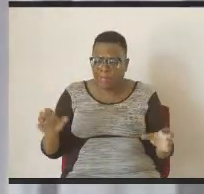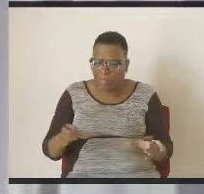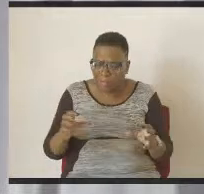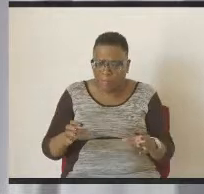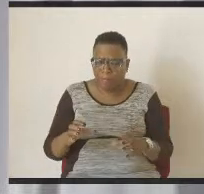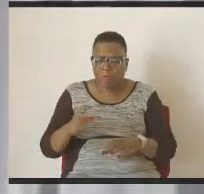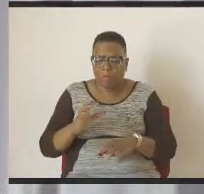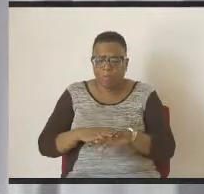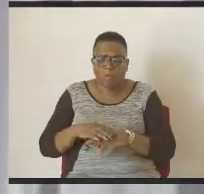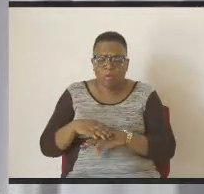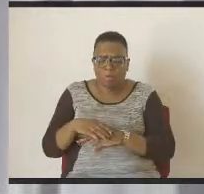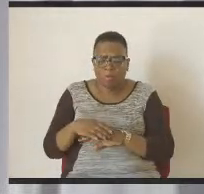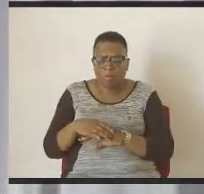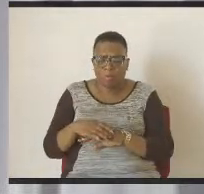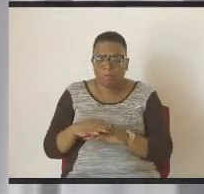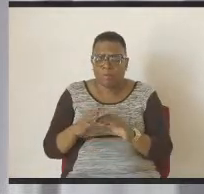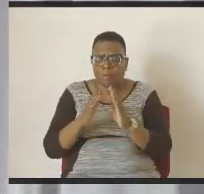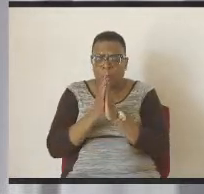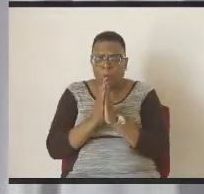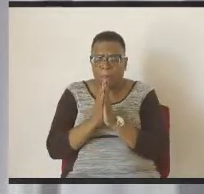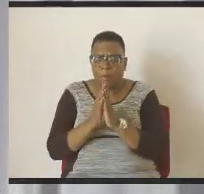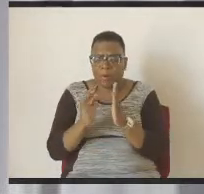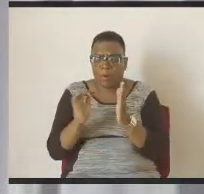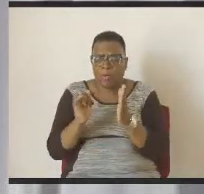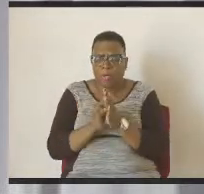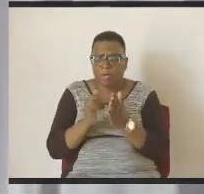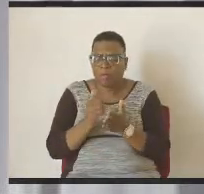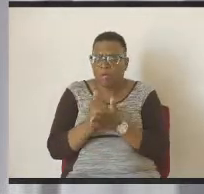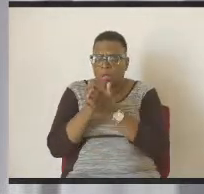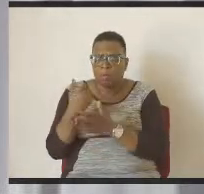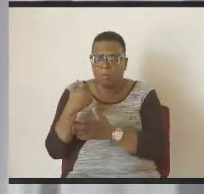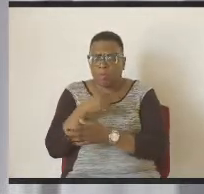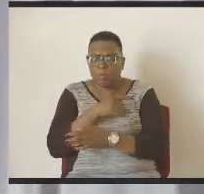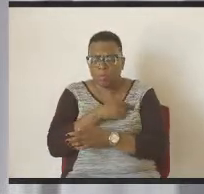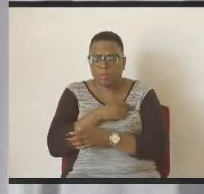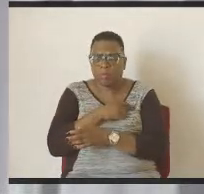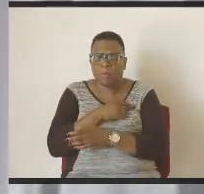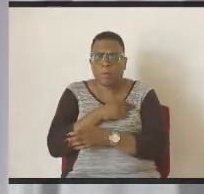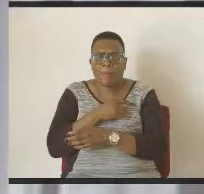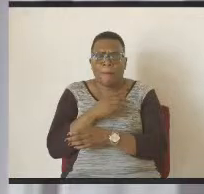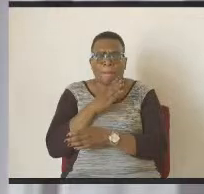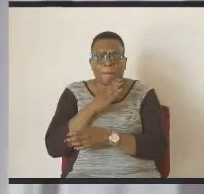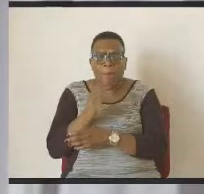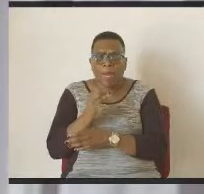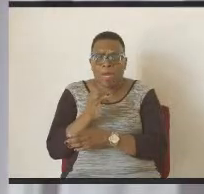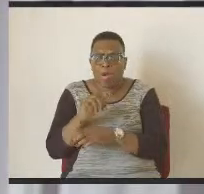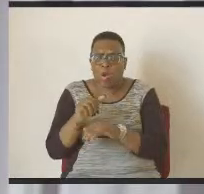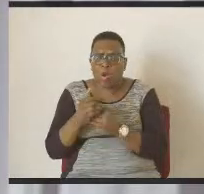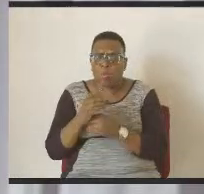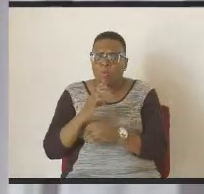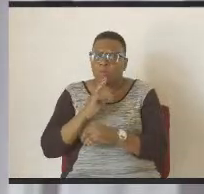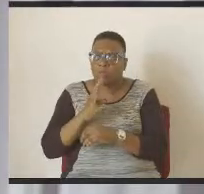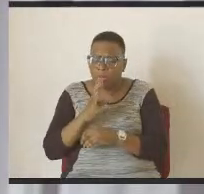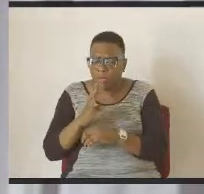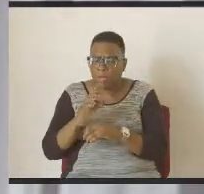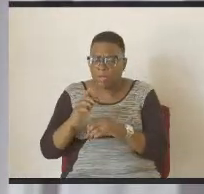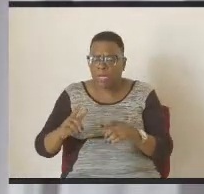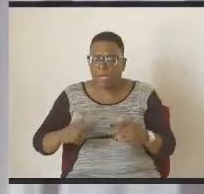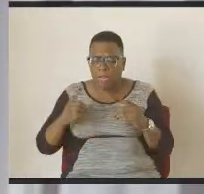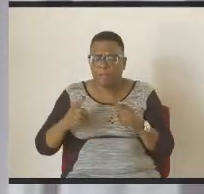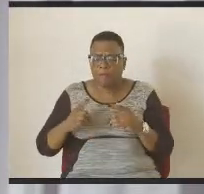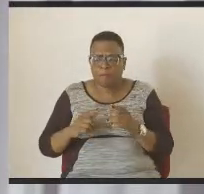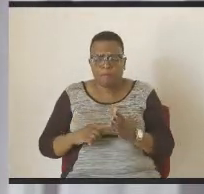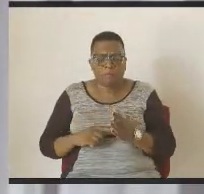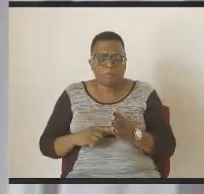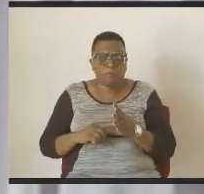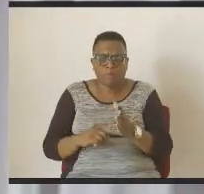history. And we pray that you will help us, that by lip and life, we will demonstrate, exhibit